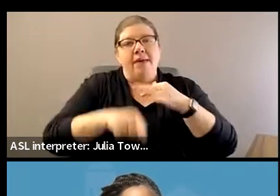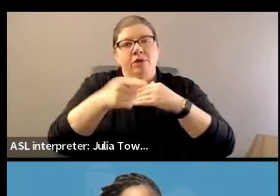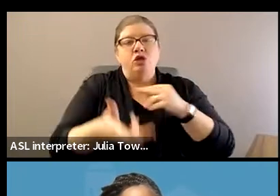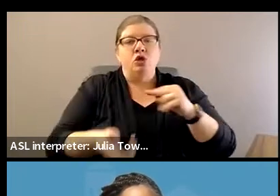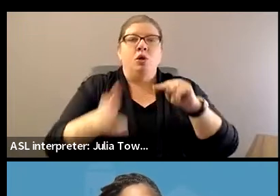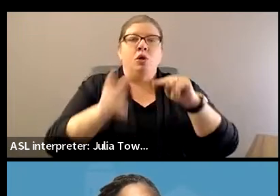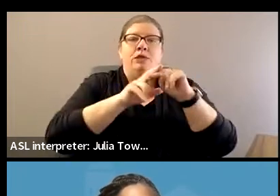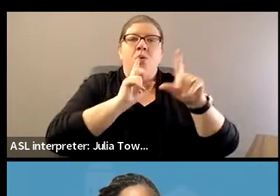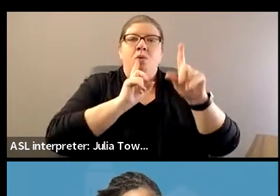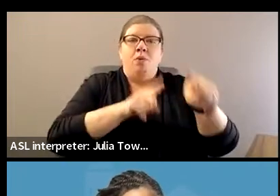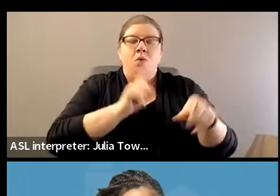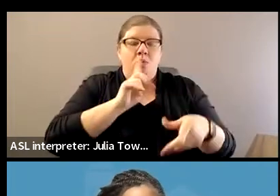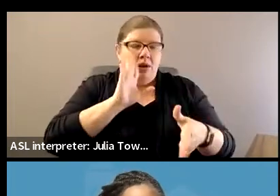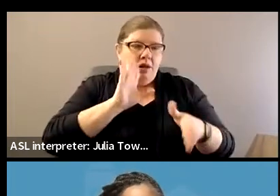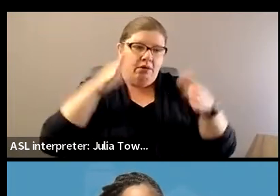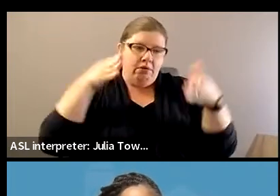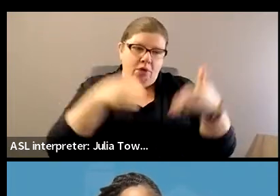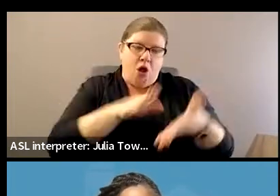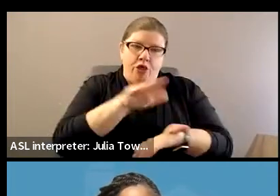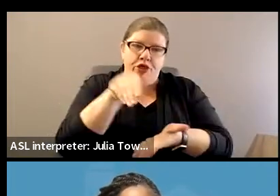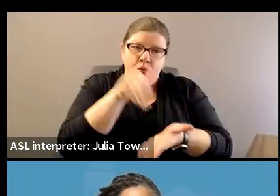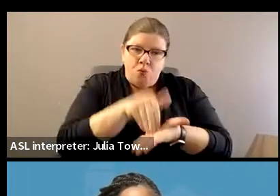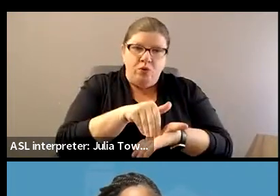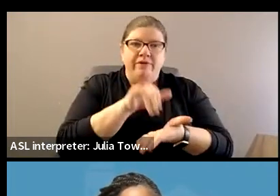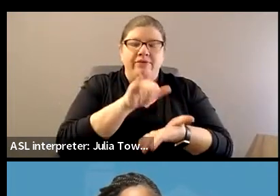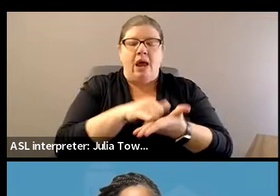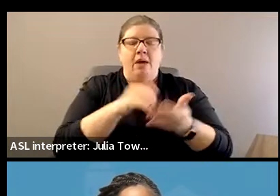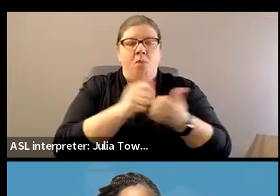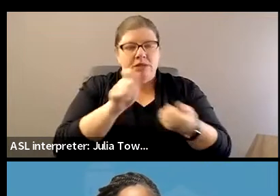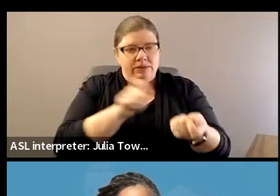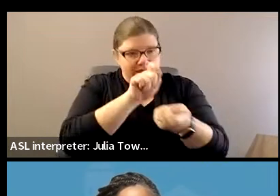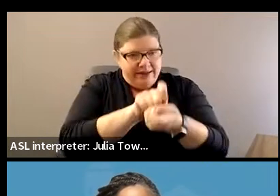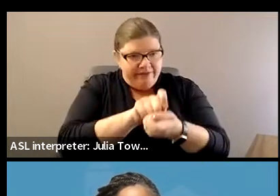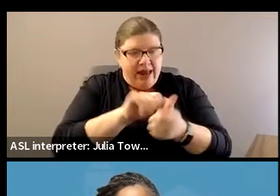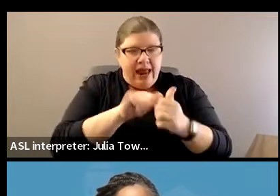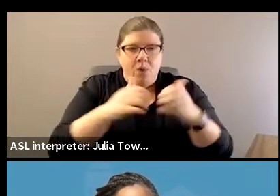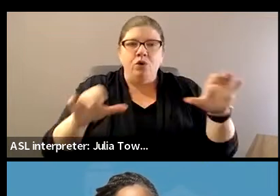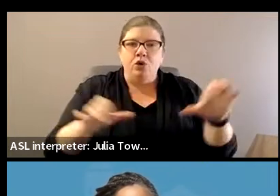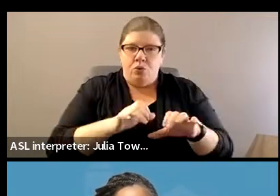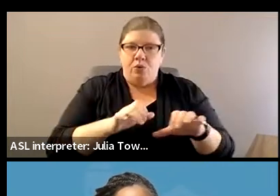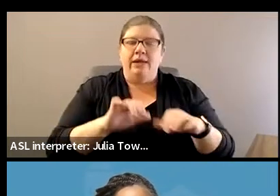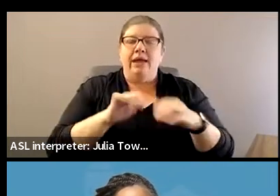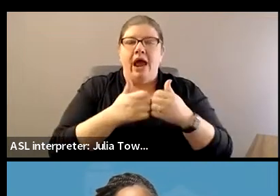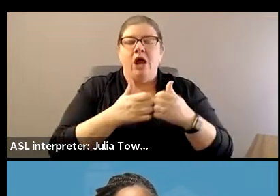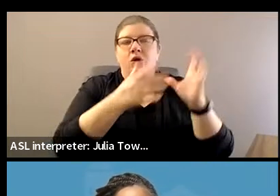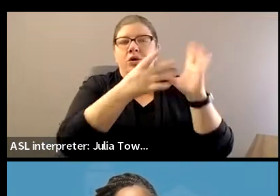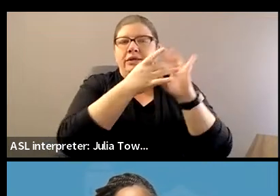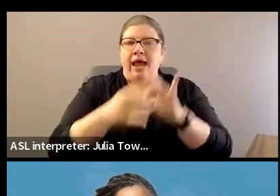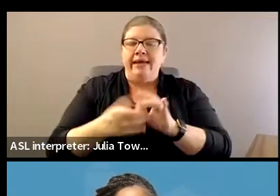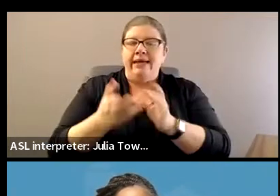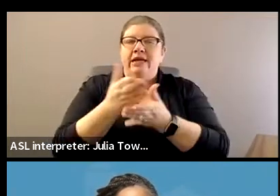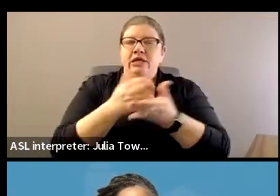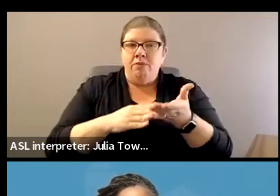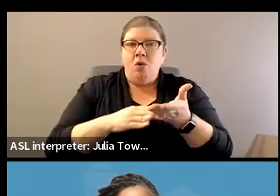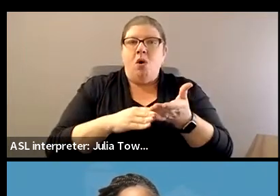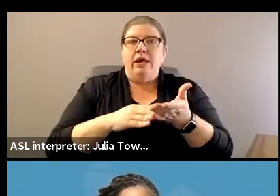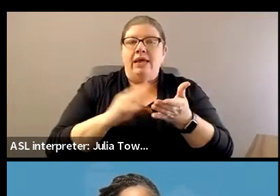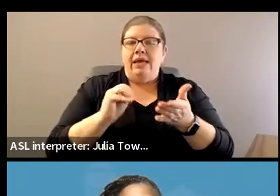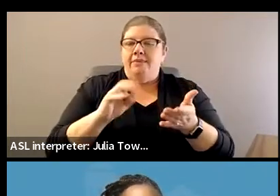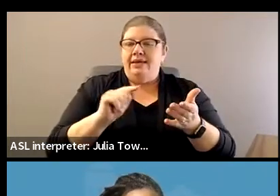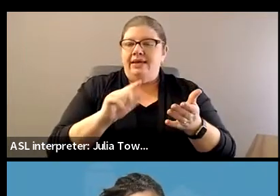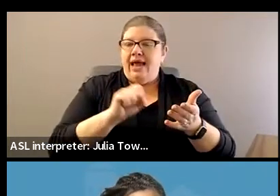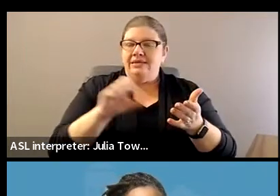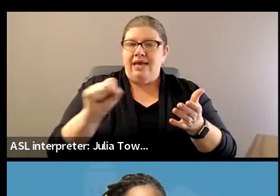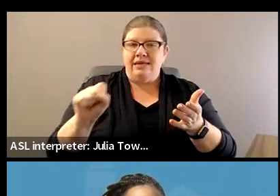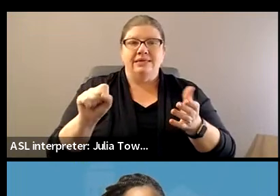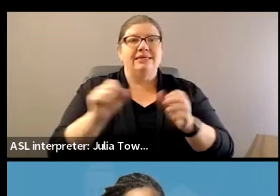report to really get at the root of those things, making it much more specific how we're doing it and how you're also tying it as a part of the MTSS